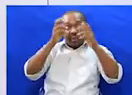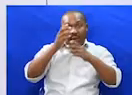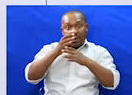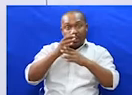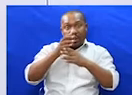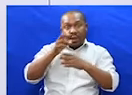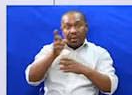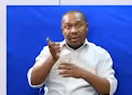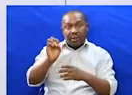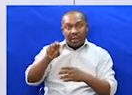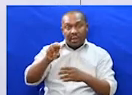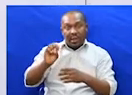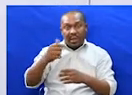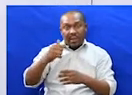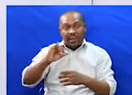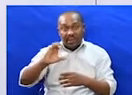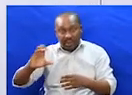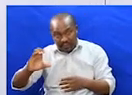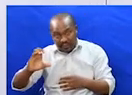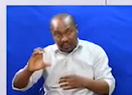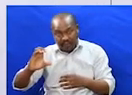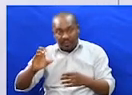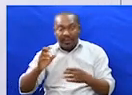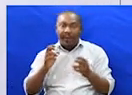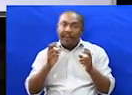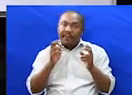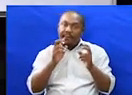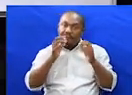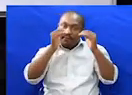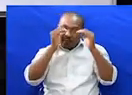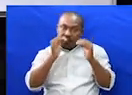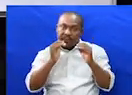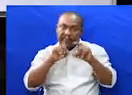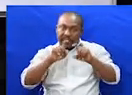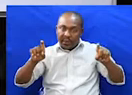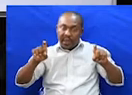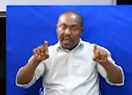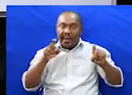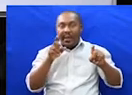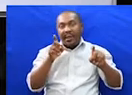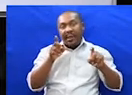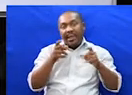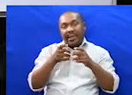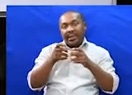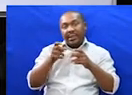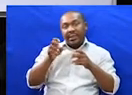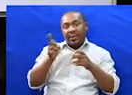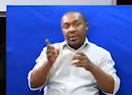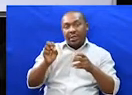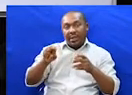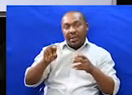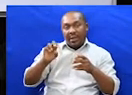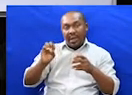genetic material. Concept of genetic material. In this topic, my dear